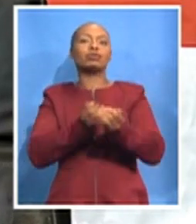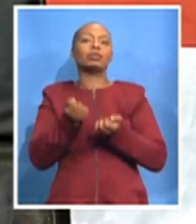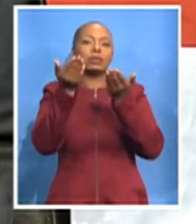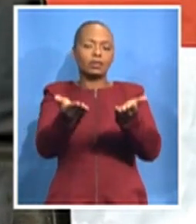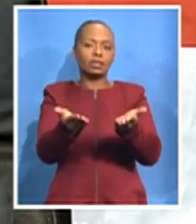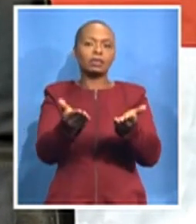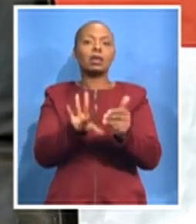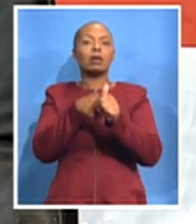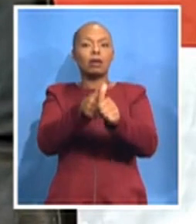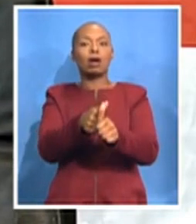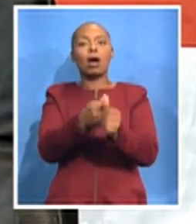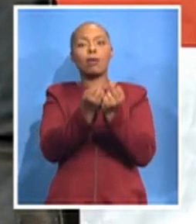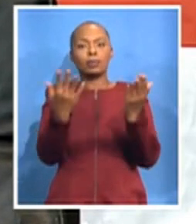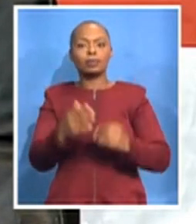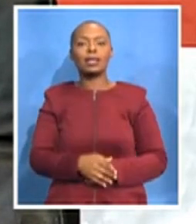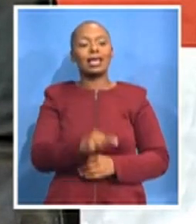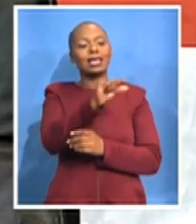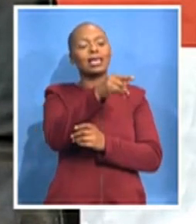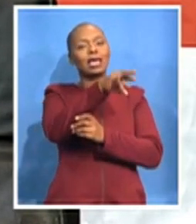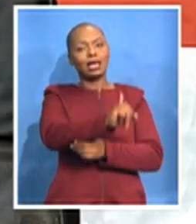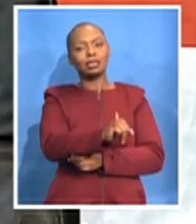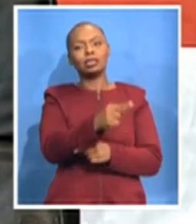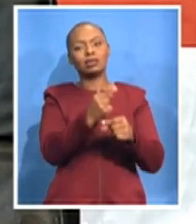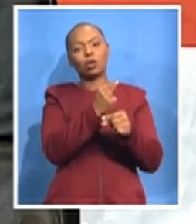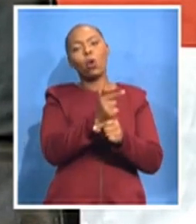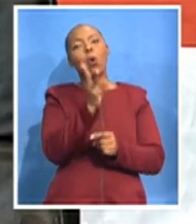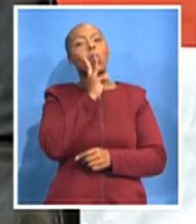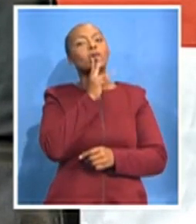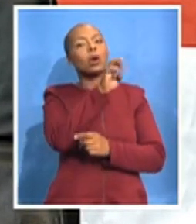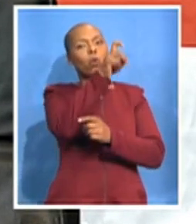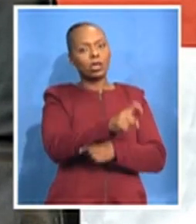Waterworks, 2,475 million,